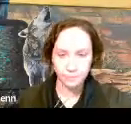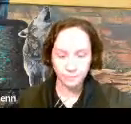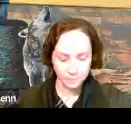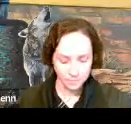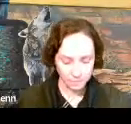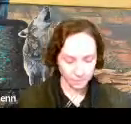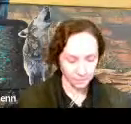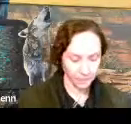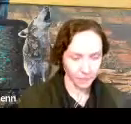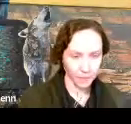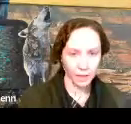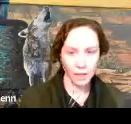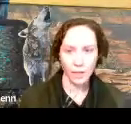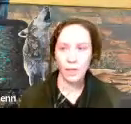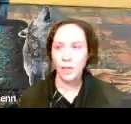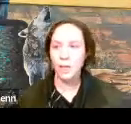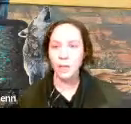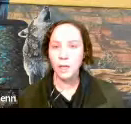today.